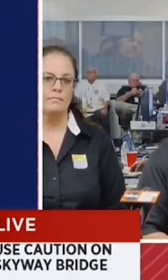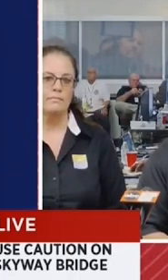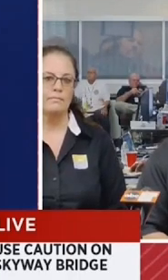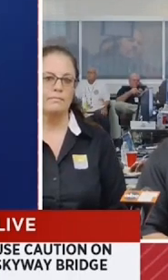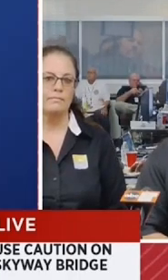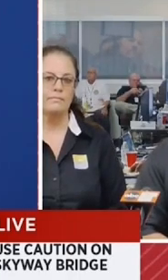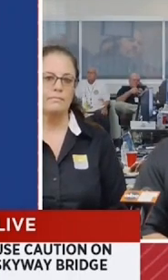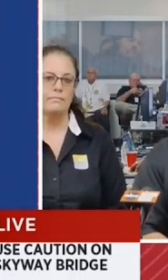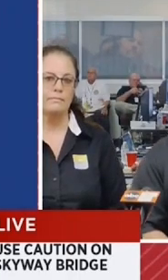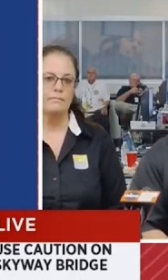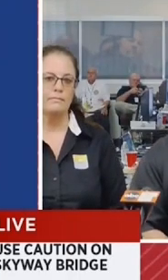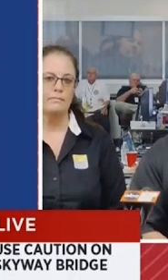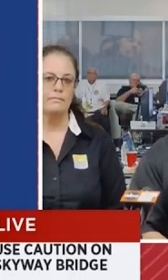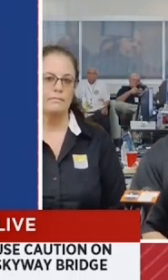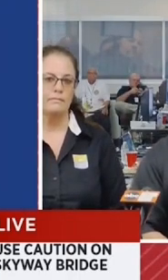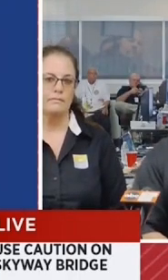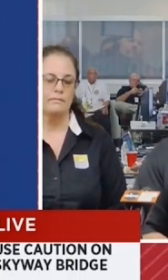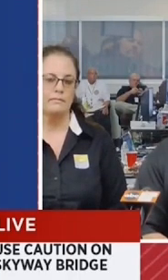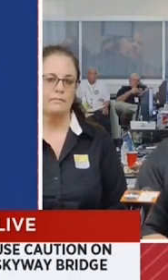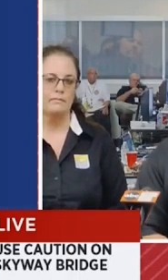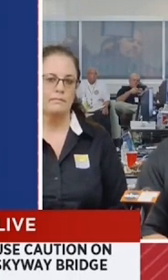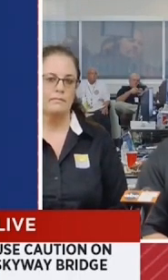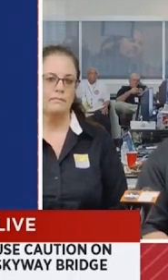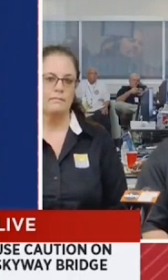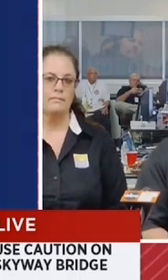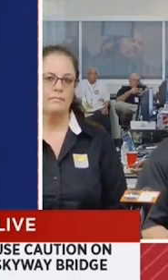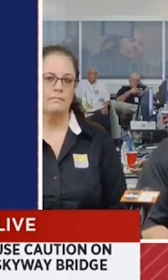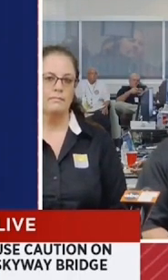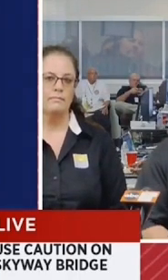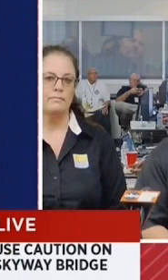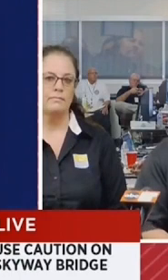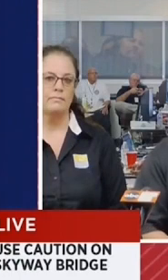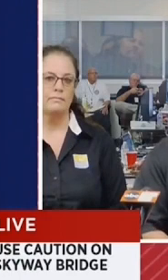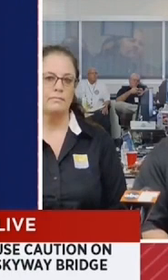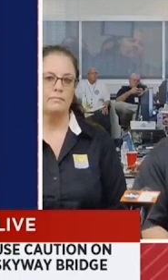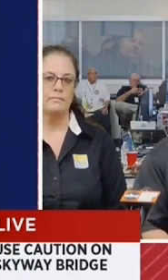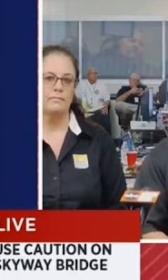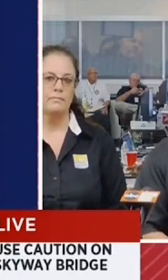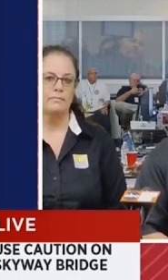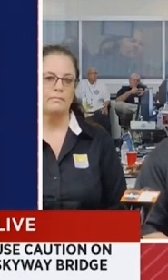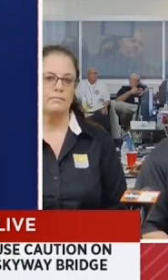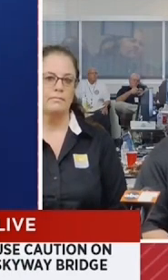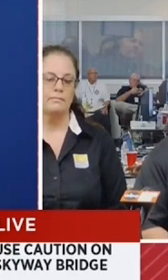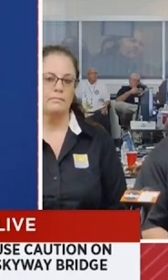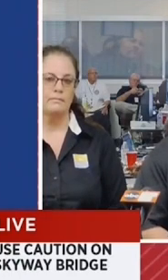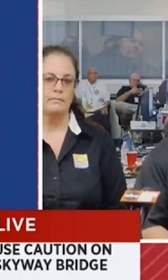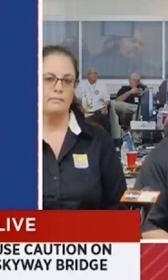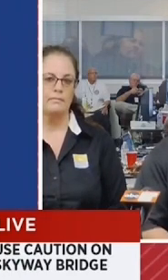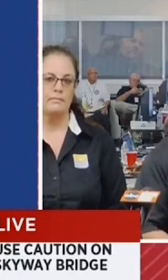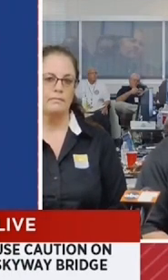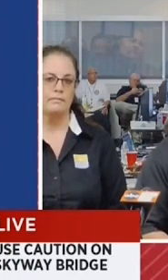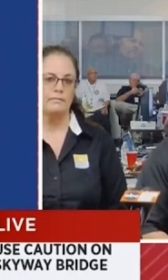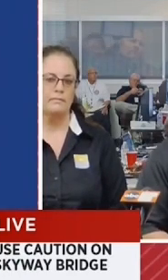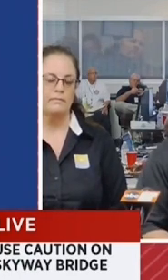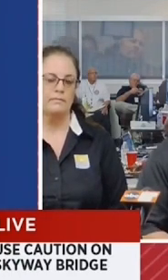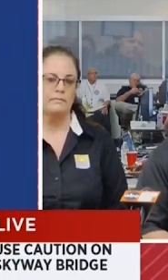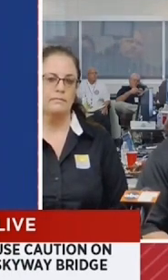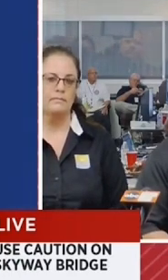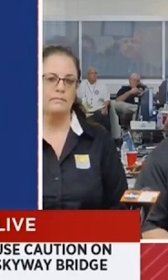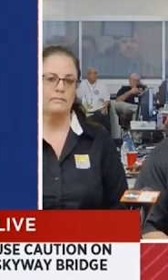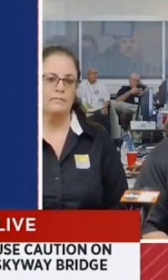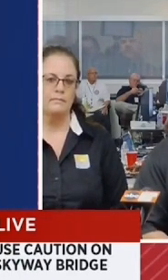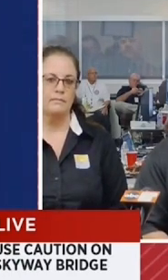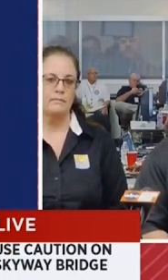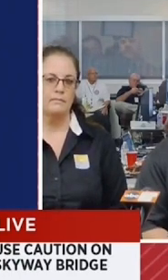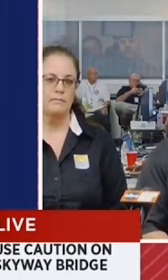storm does make landfall. It is forecasted now to make landfall either at Cedar Key or north, but that can still change. Our next brief